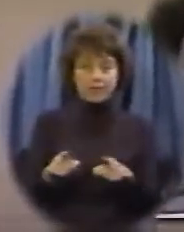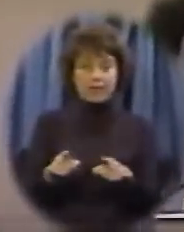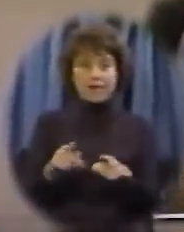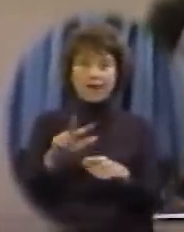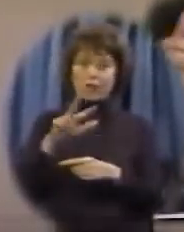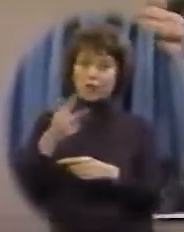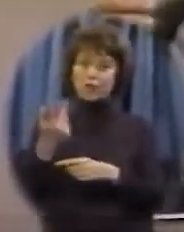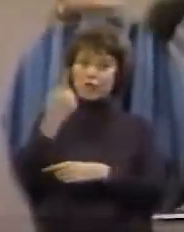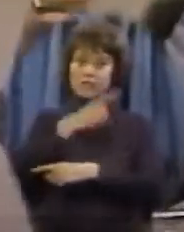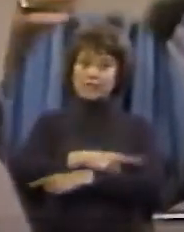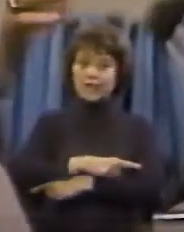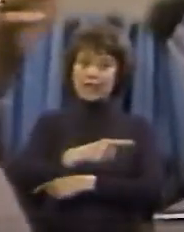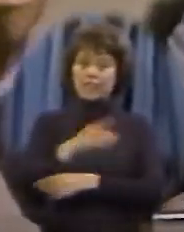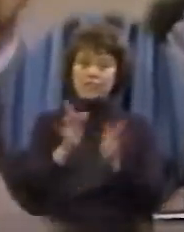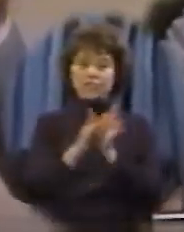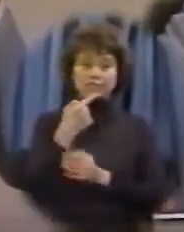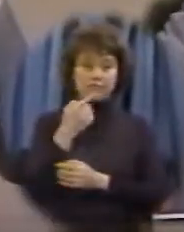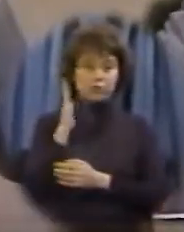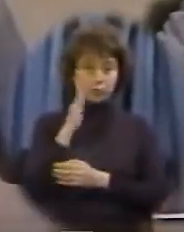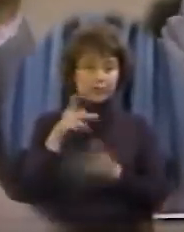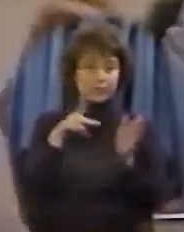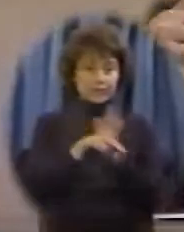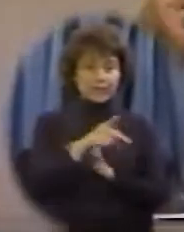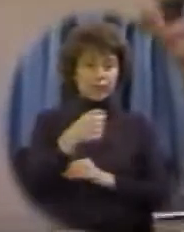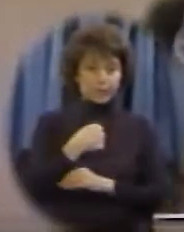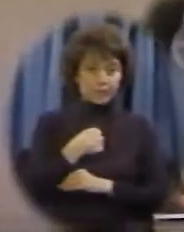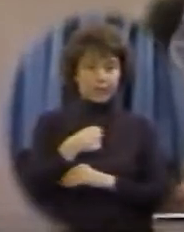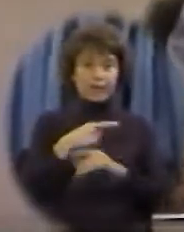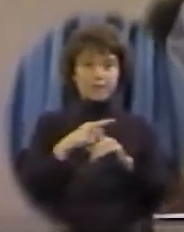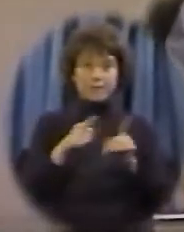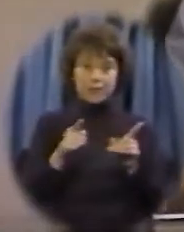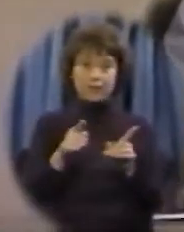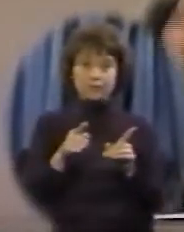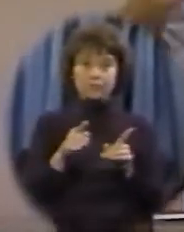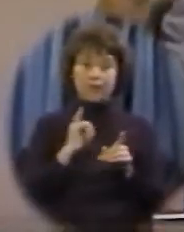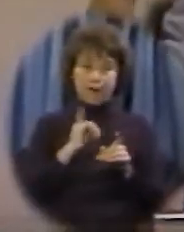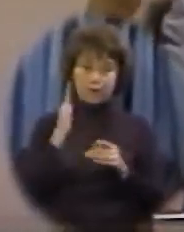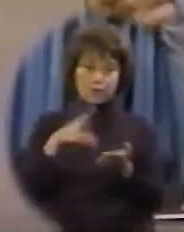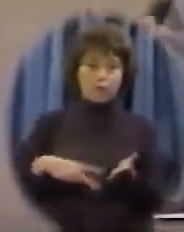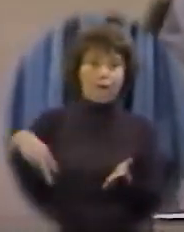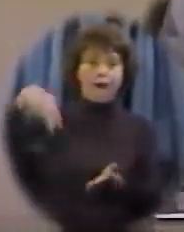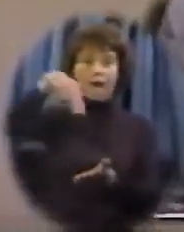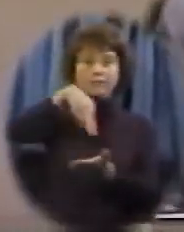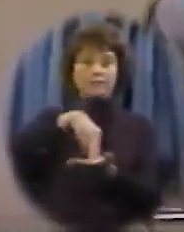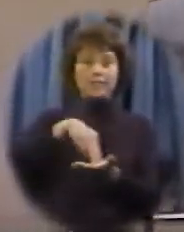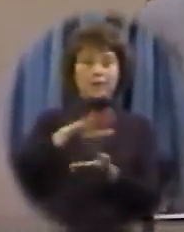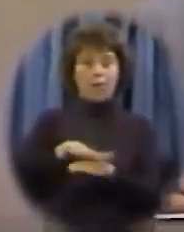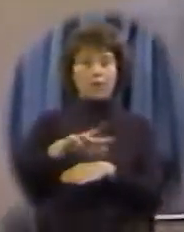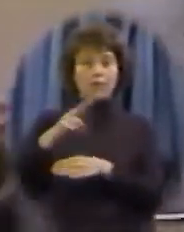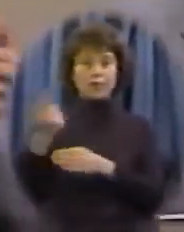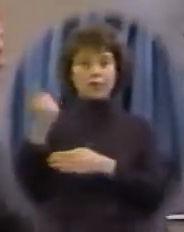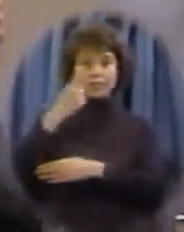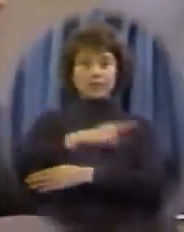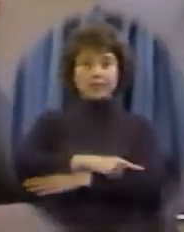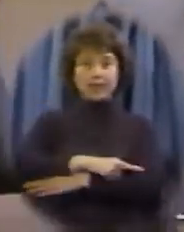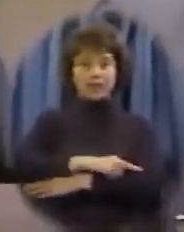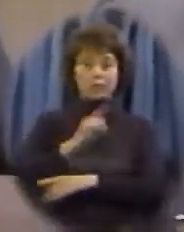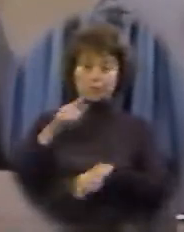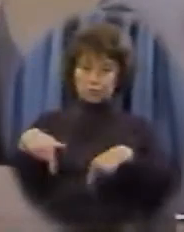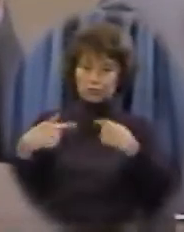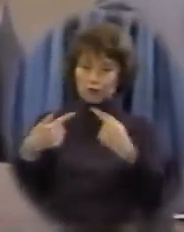death, but I'll rise again. You can't kill me, but I'll give up my life anyway. And I'll rise again on the third day. And I go down and